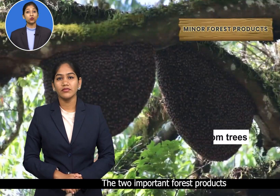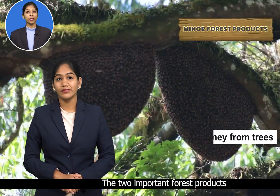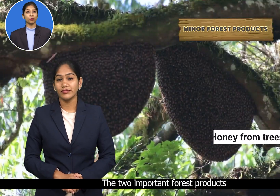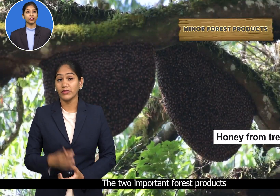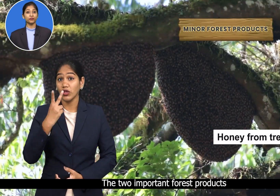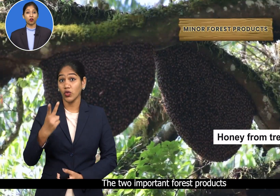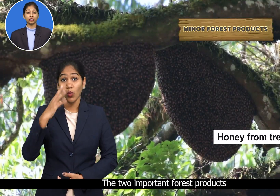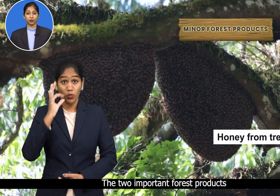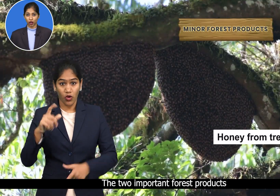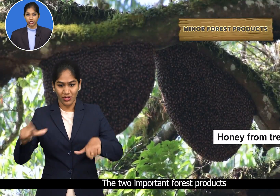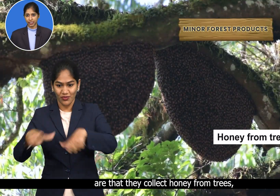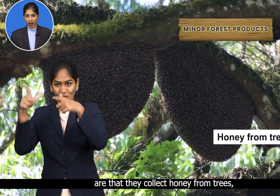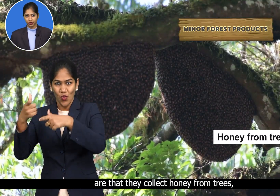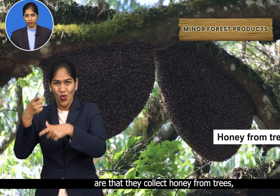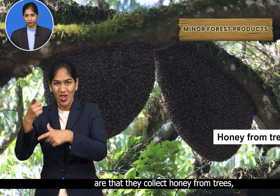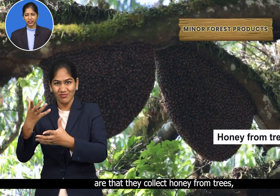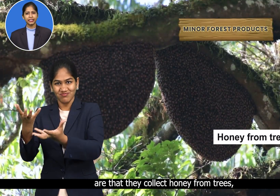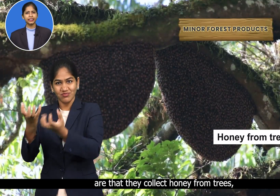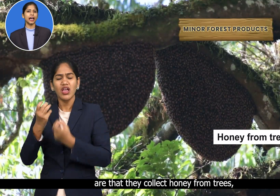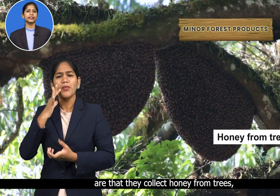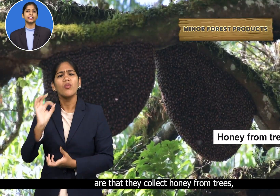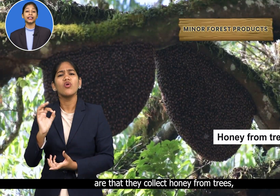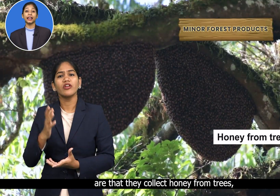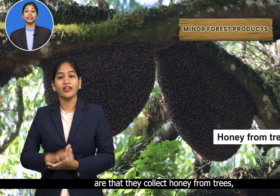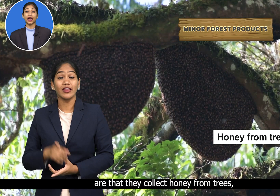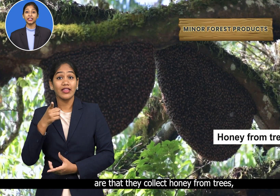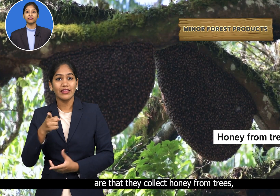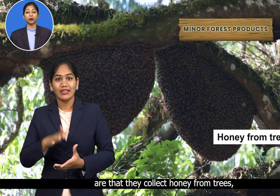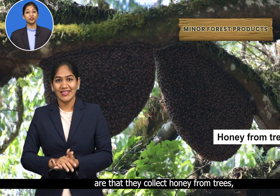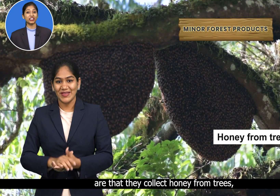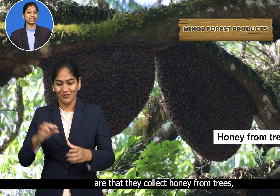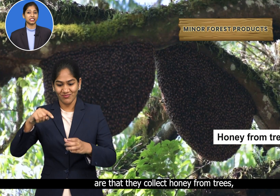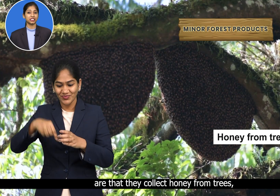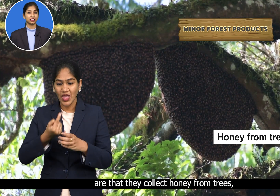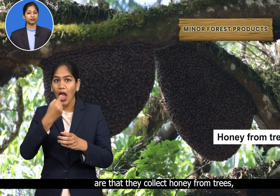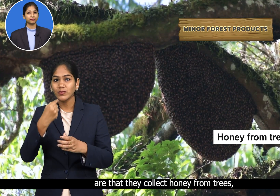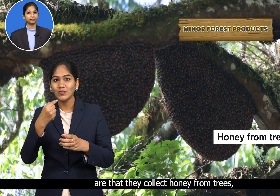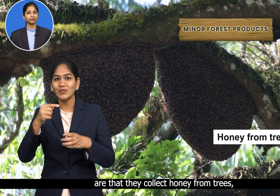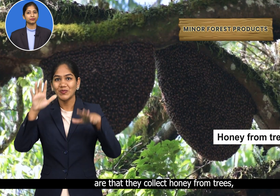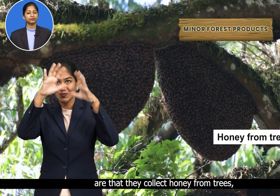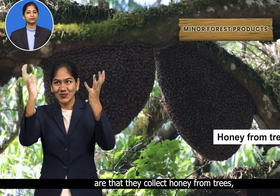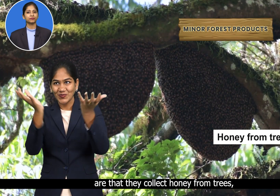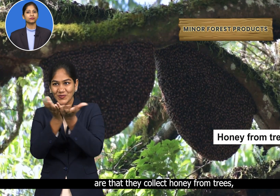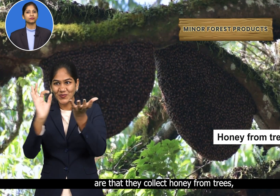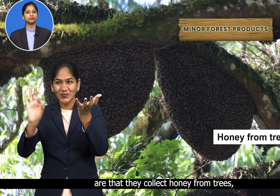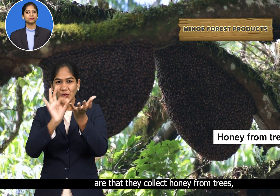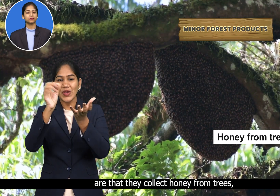The two important forest products are that they collect honey from trees,